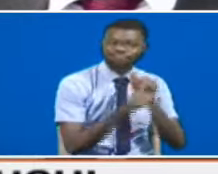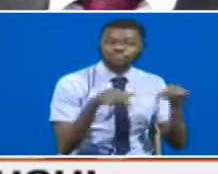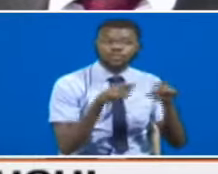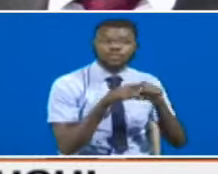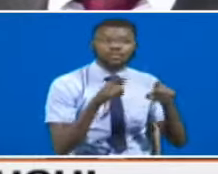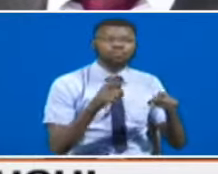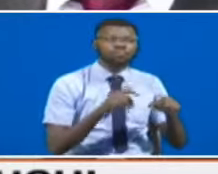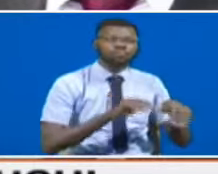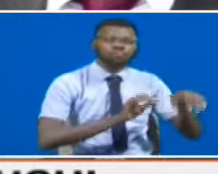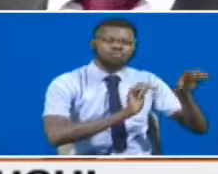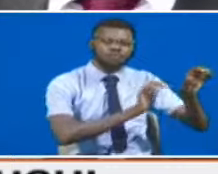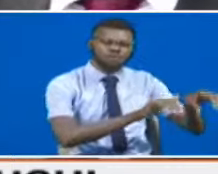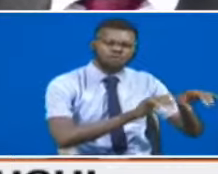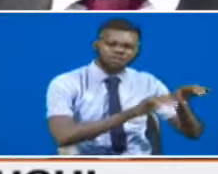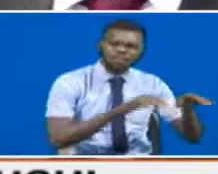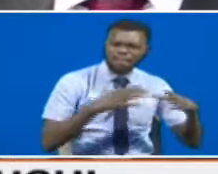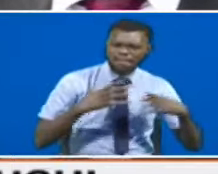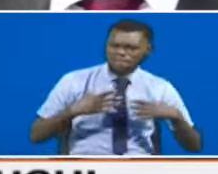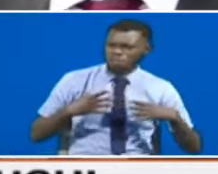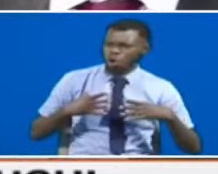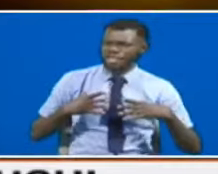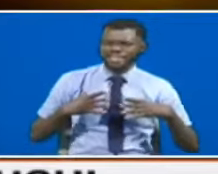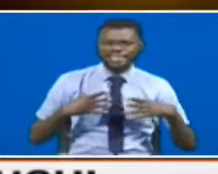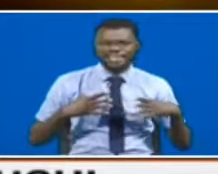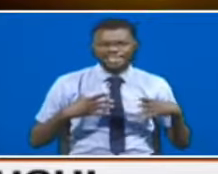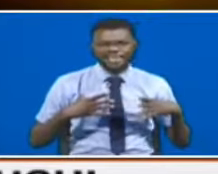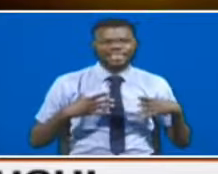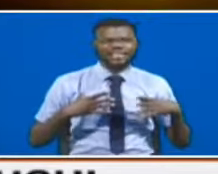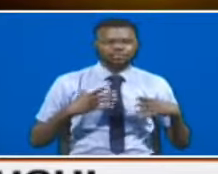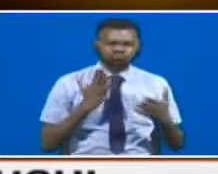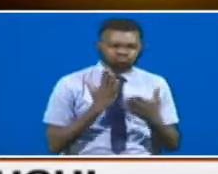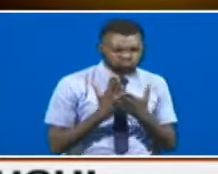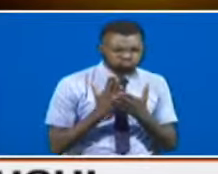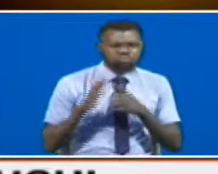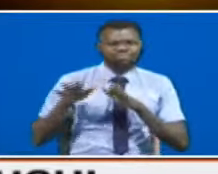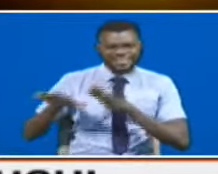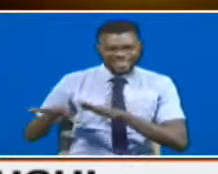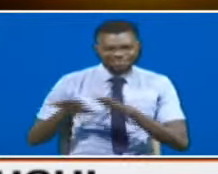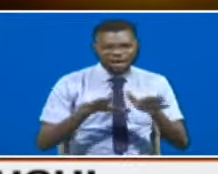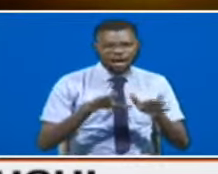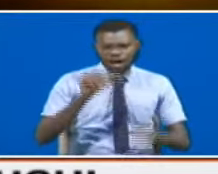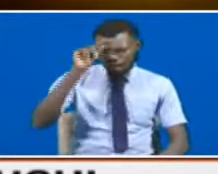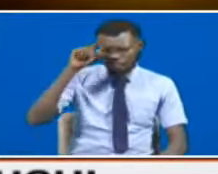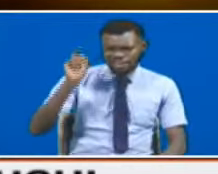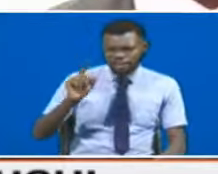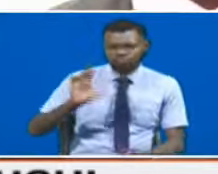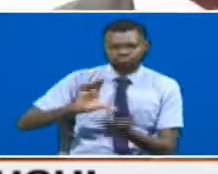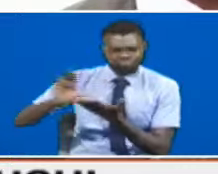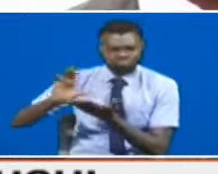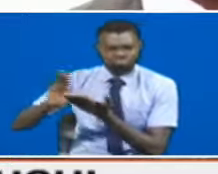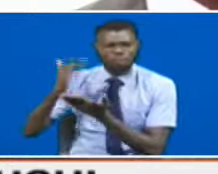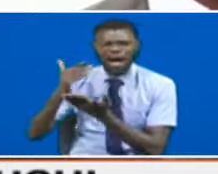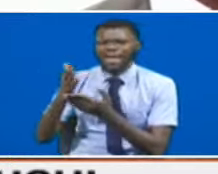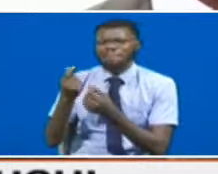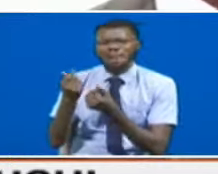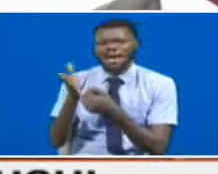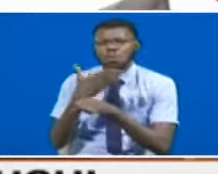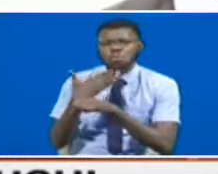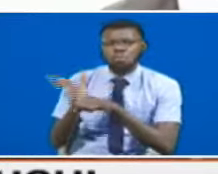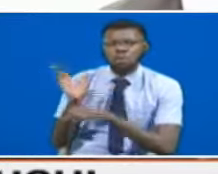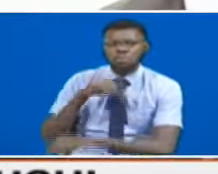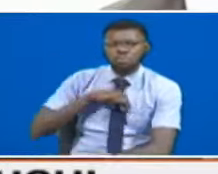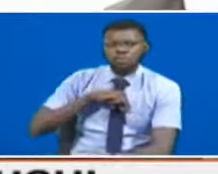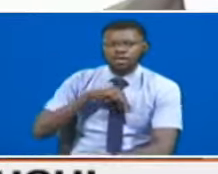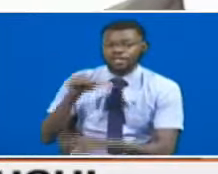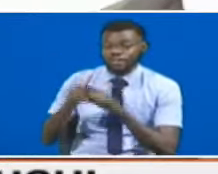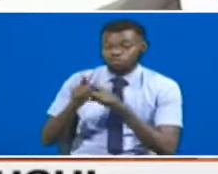the farmers who have been affected by this scandal. They need to be compensated for any loss and all this process. We want a proper